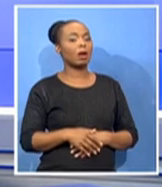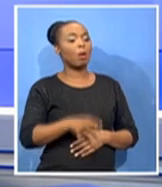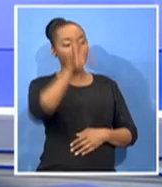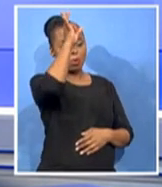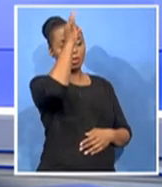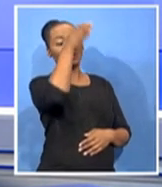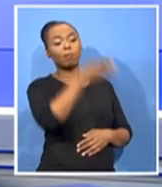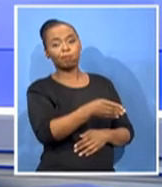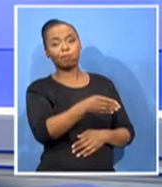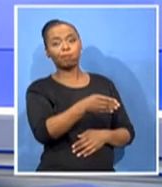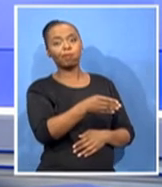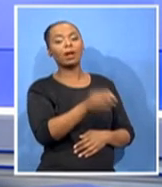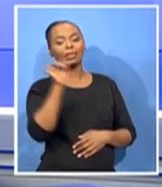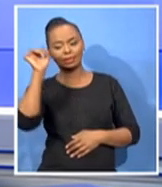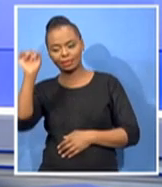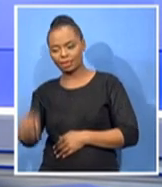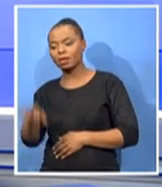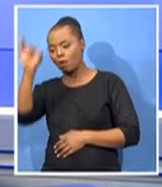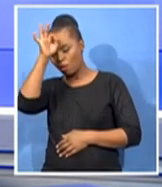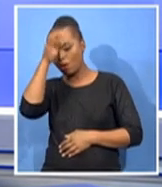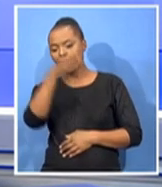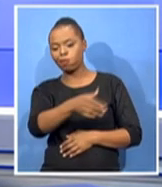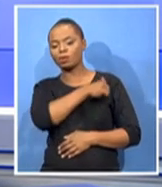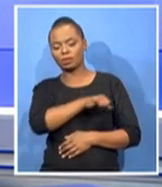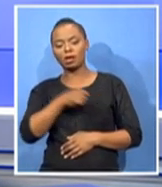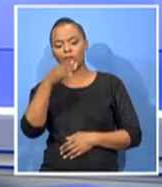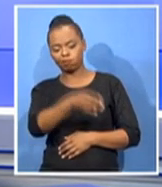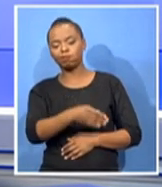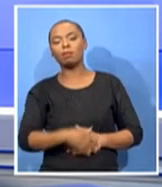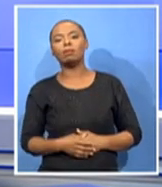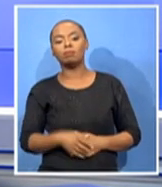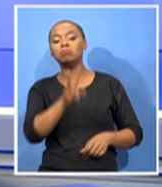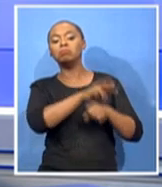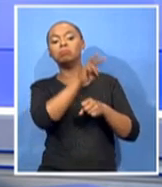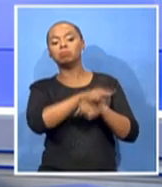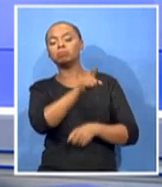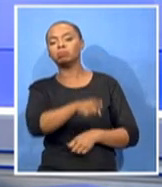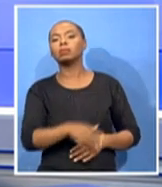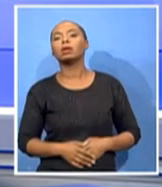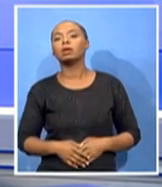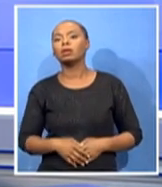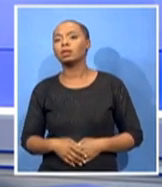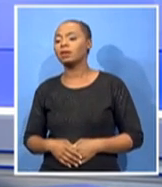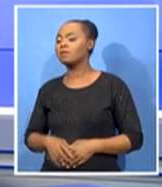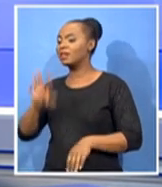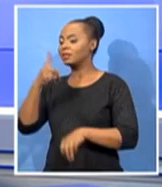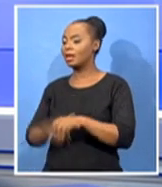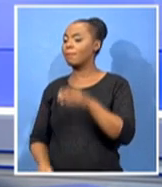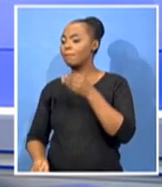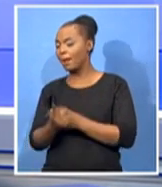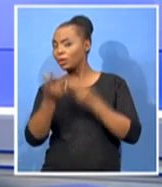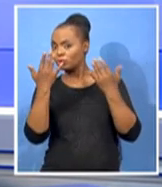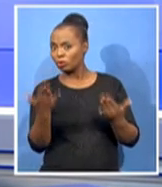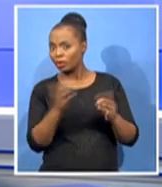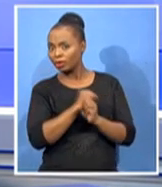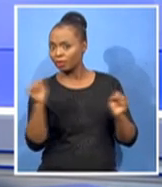understand that this is not the first time that we've seen such an incident in that particular area, also related to taxi violence.